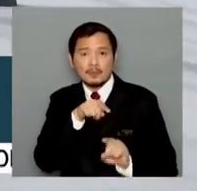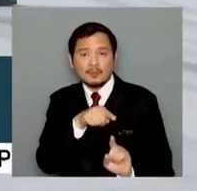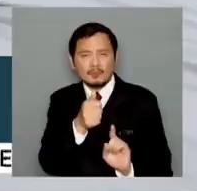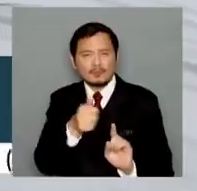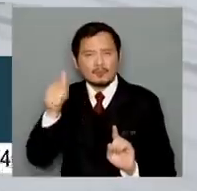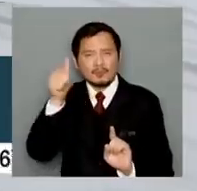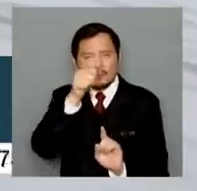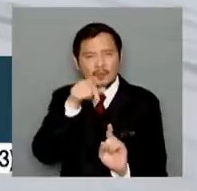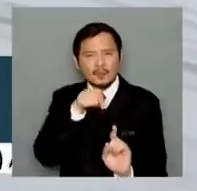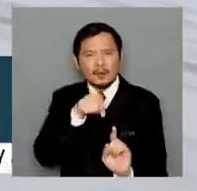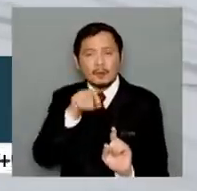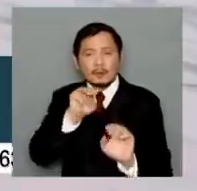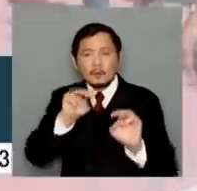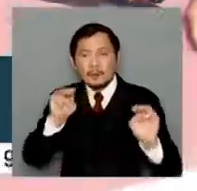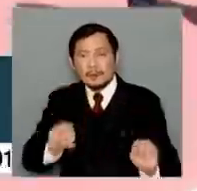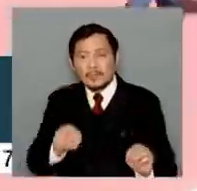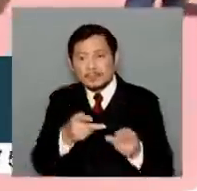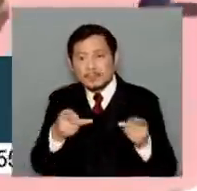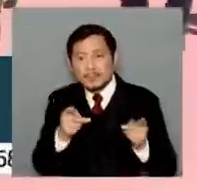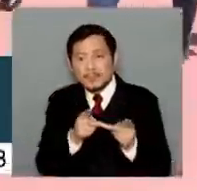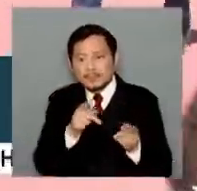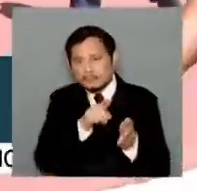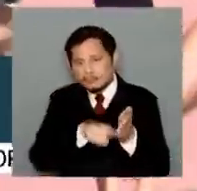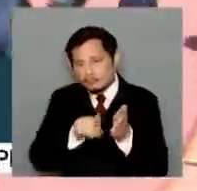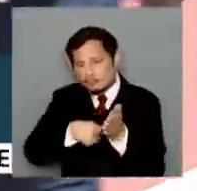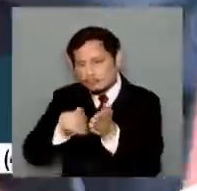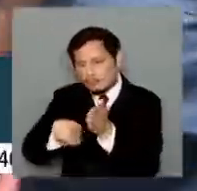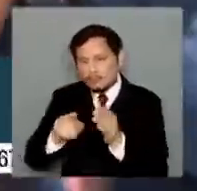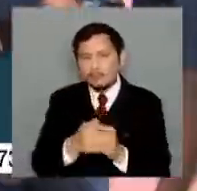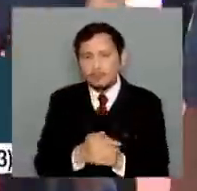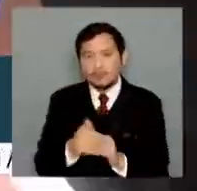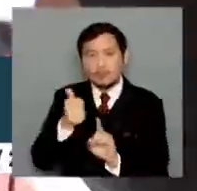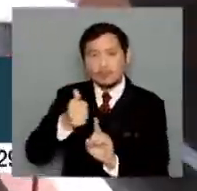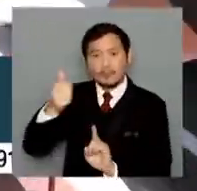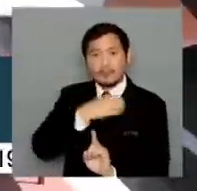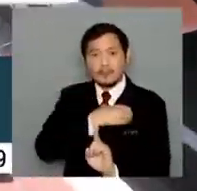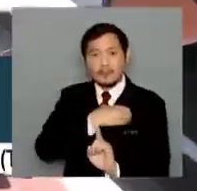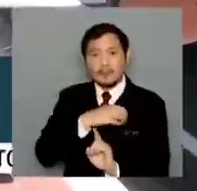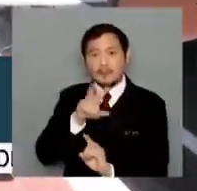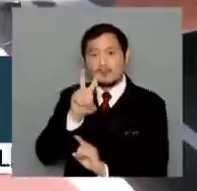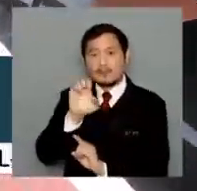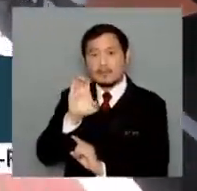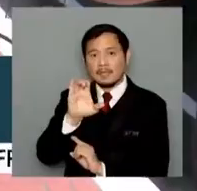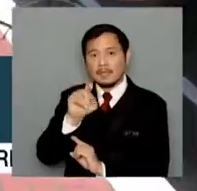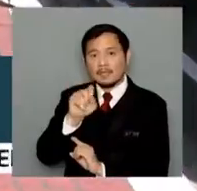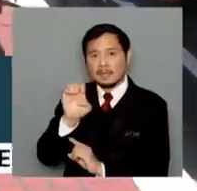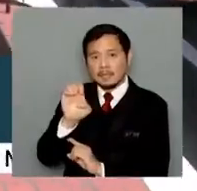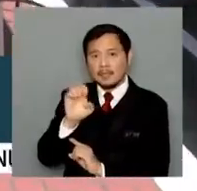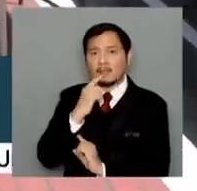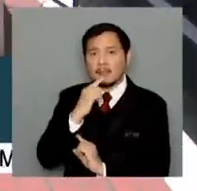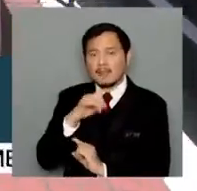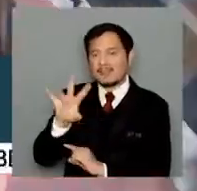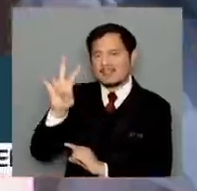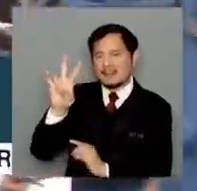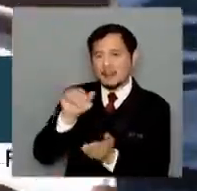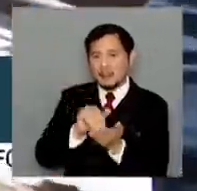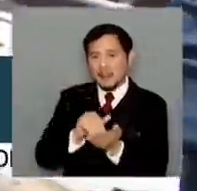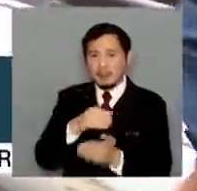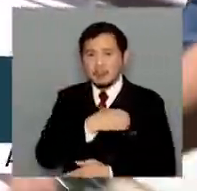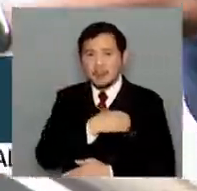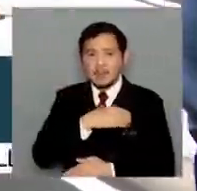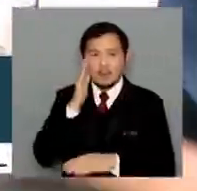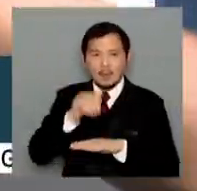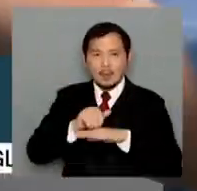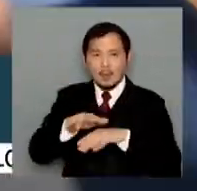the venue for the event. PNP officer in charge Vicente Dano says more than 7,000 policemen will be securing the area on